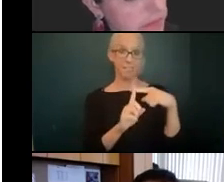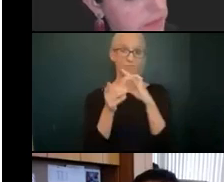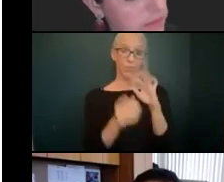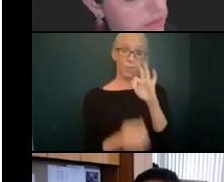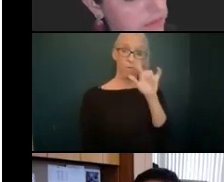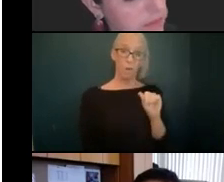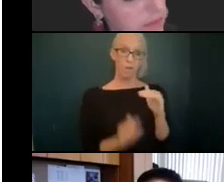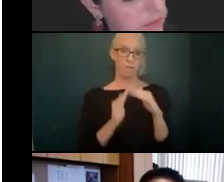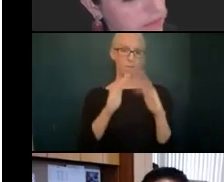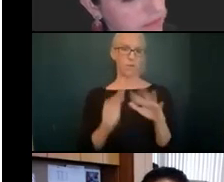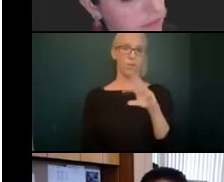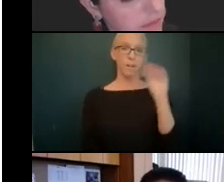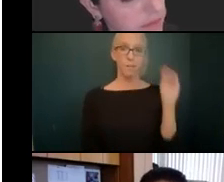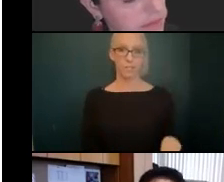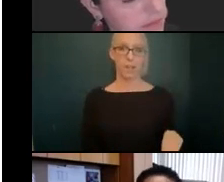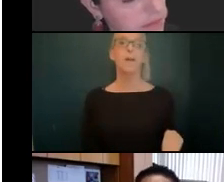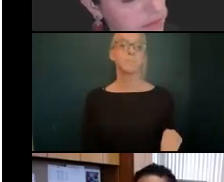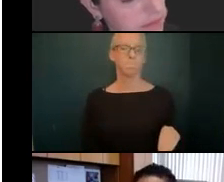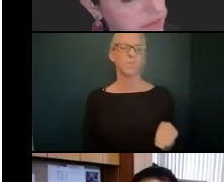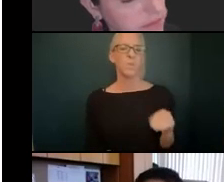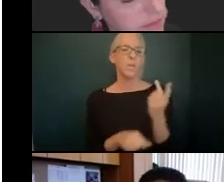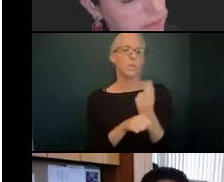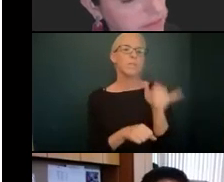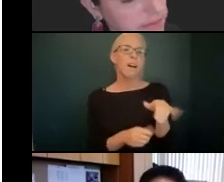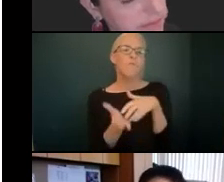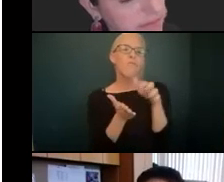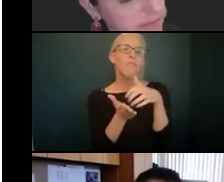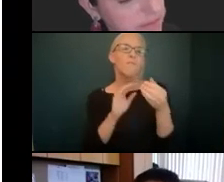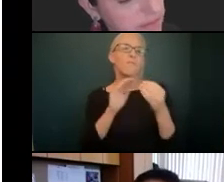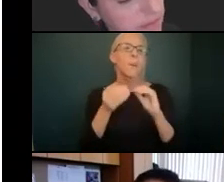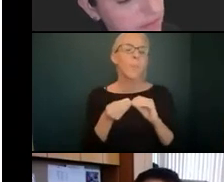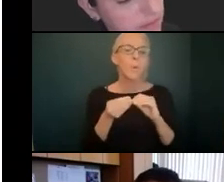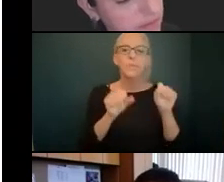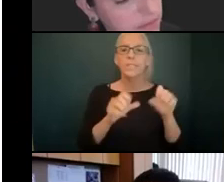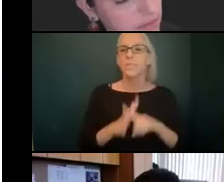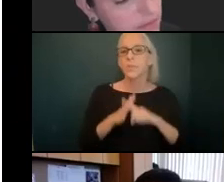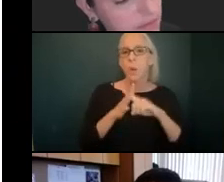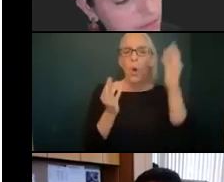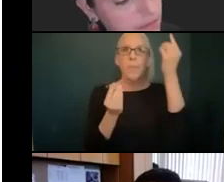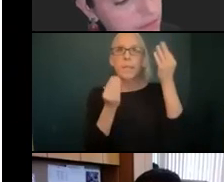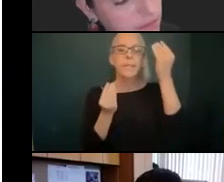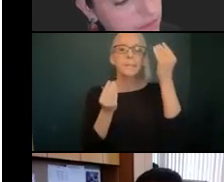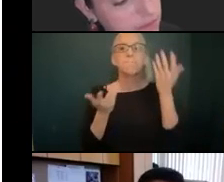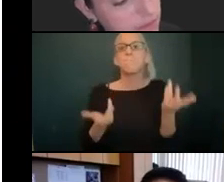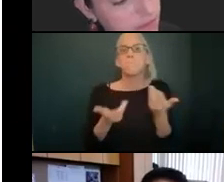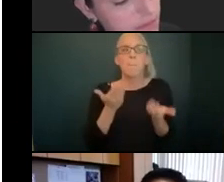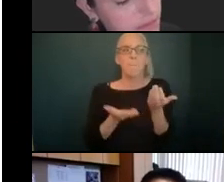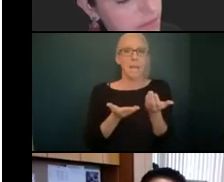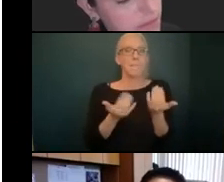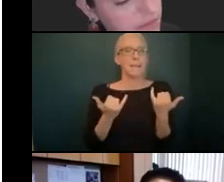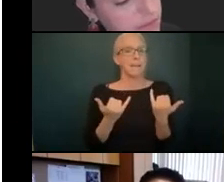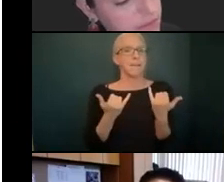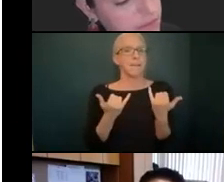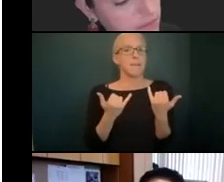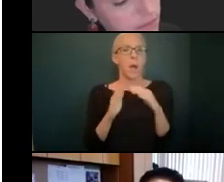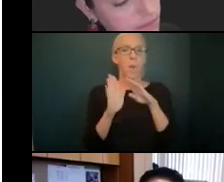under 5%, which we use as a rough marker of when we could start, thinking that maybe we're out of it for the short term.